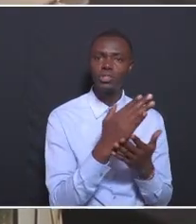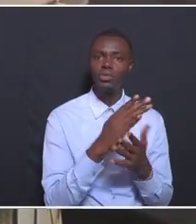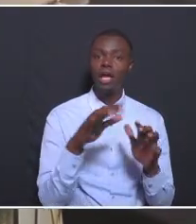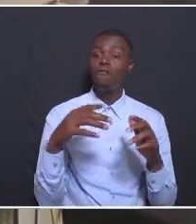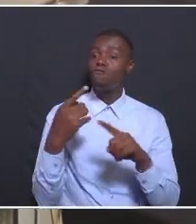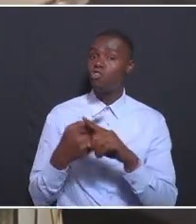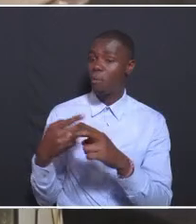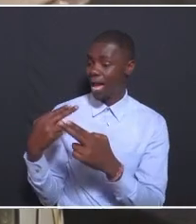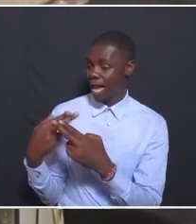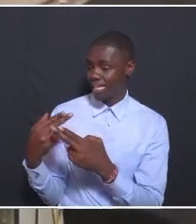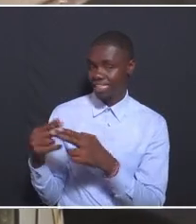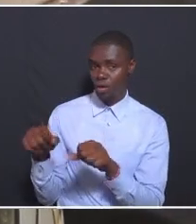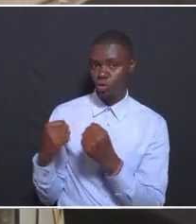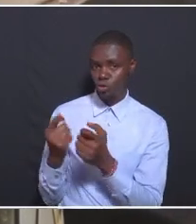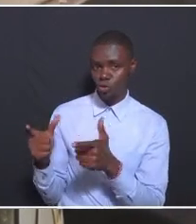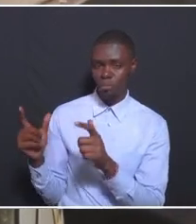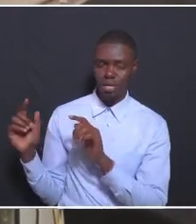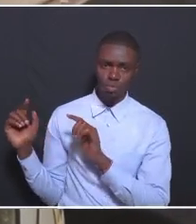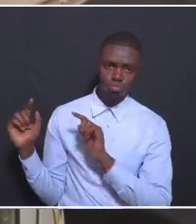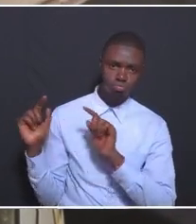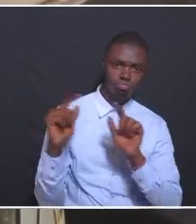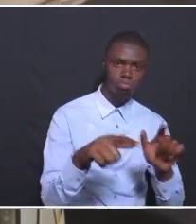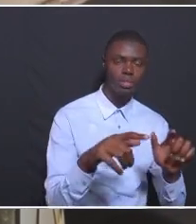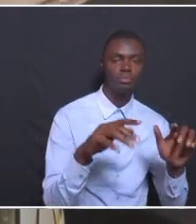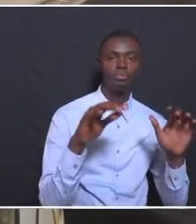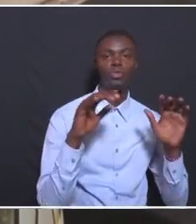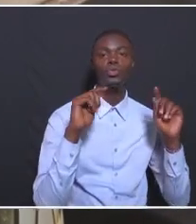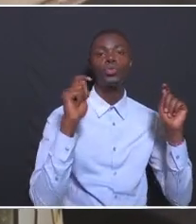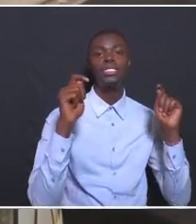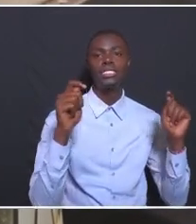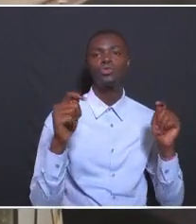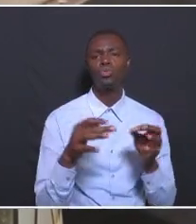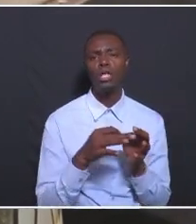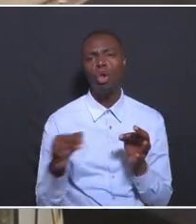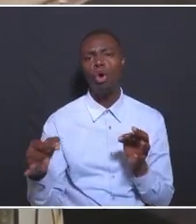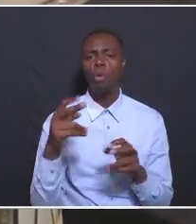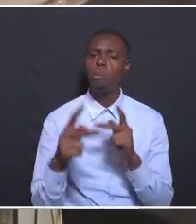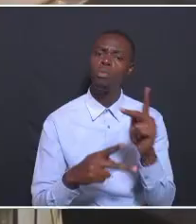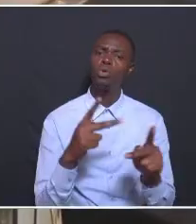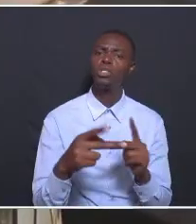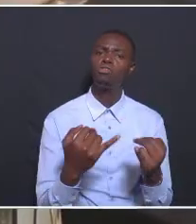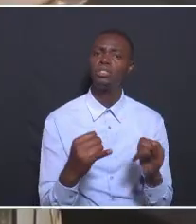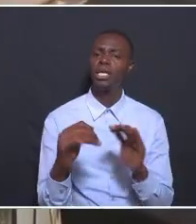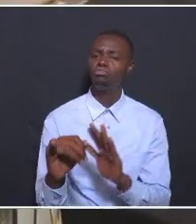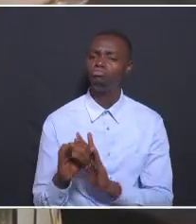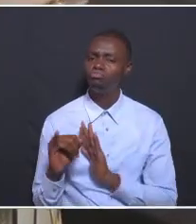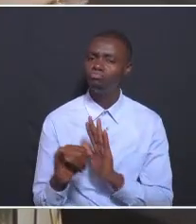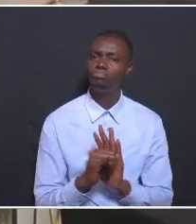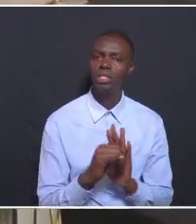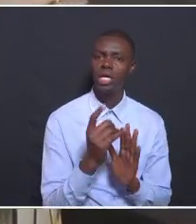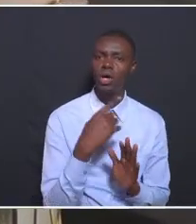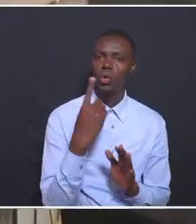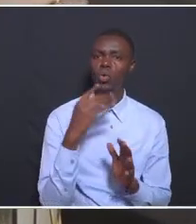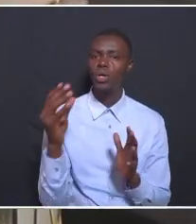hashtags to the streets. So we began a long process of trying to identify who we would end